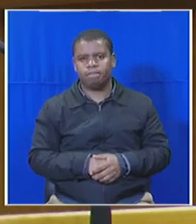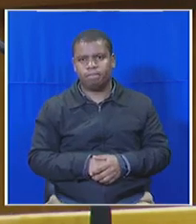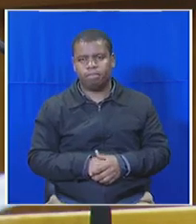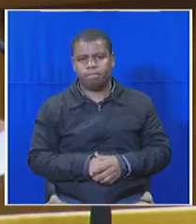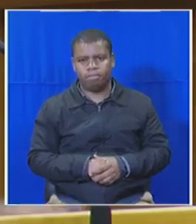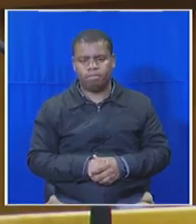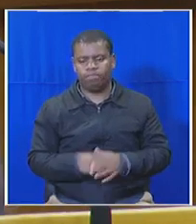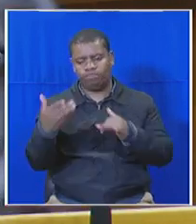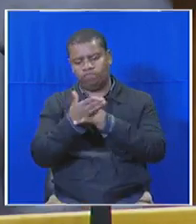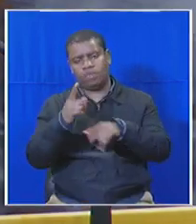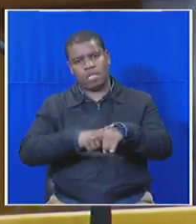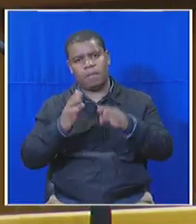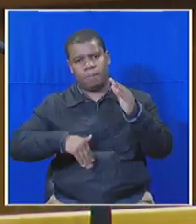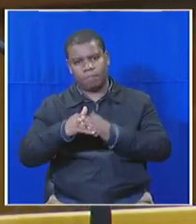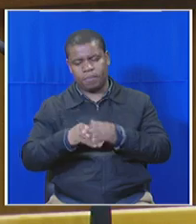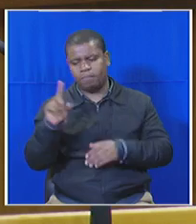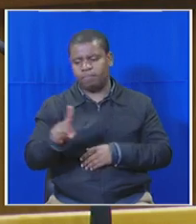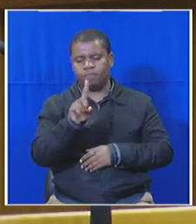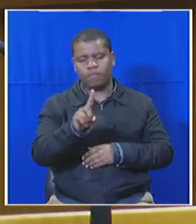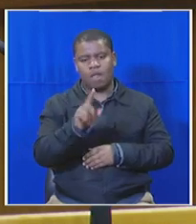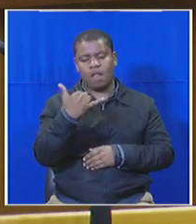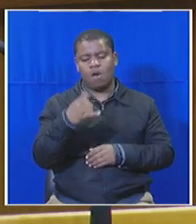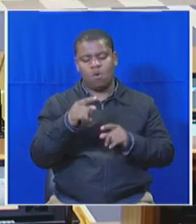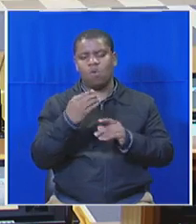you. Honorable Macheka.